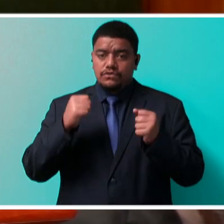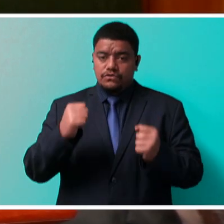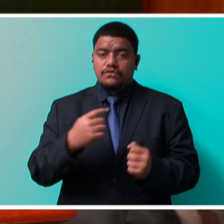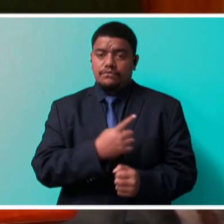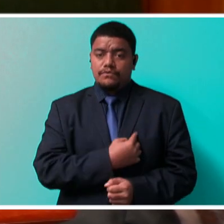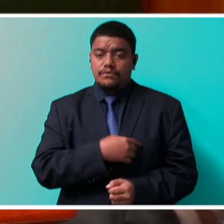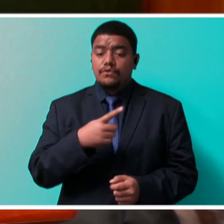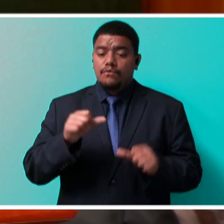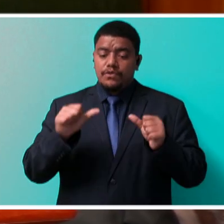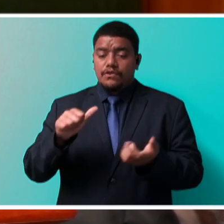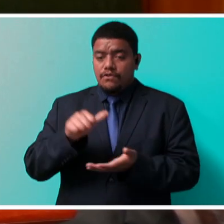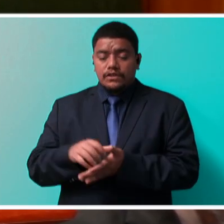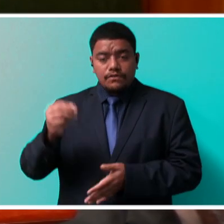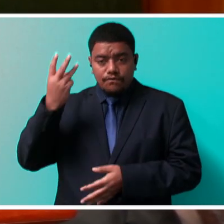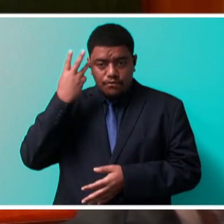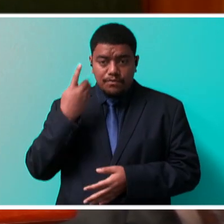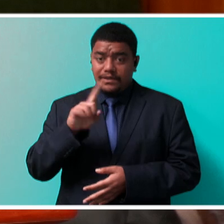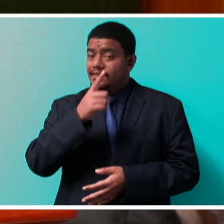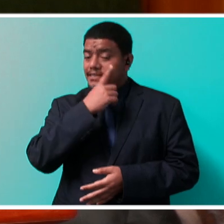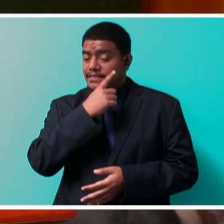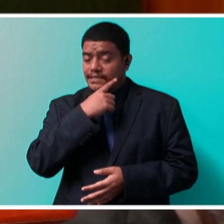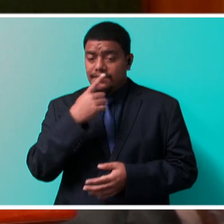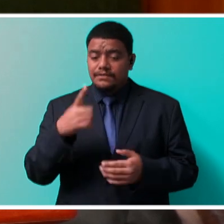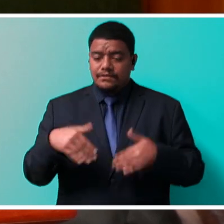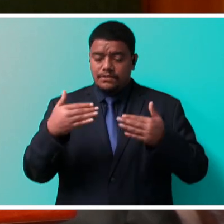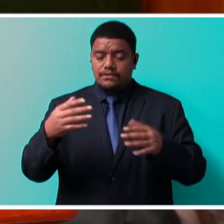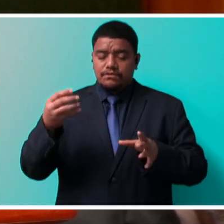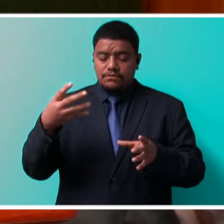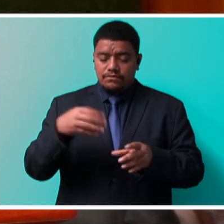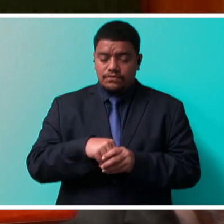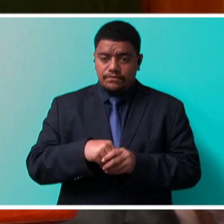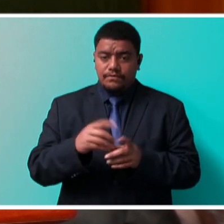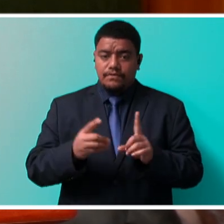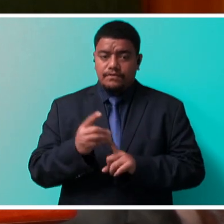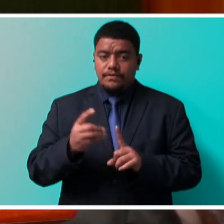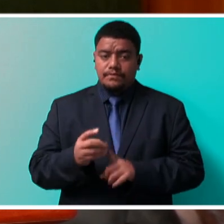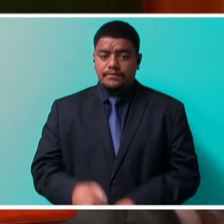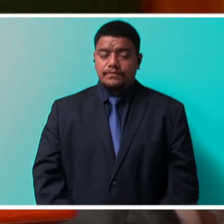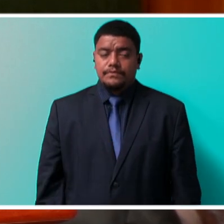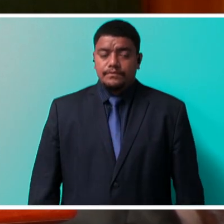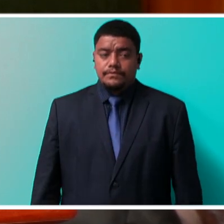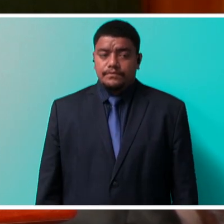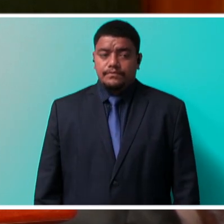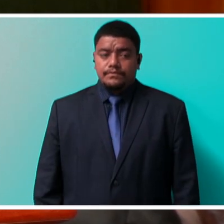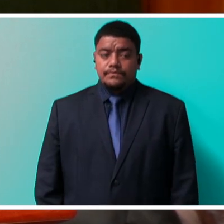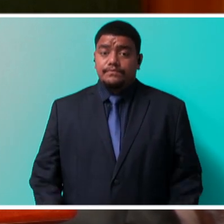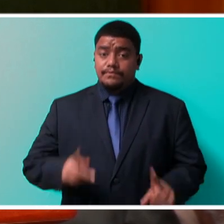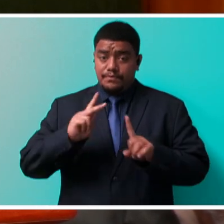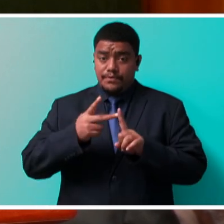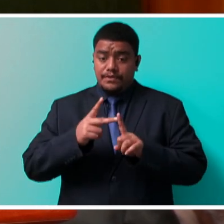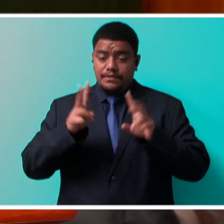to protecting rights of women and girls and advancing inclusive development. Madam Deputy Speaker, the priority theme